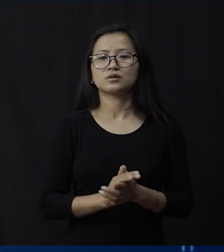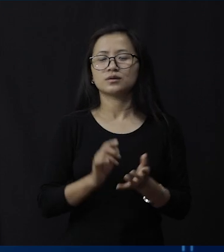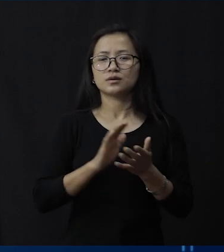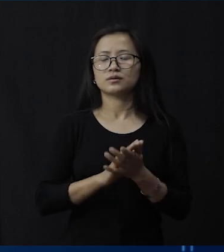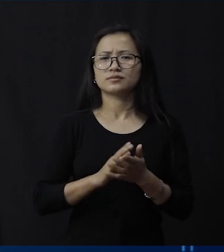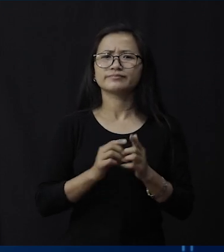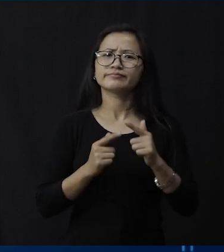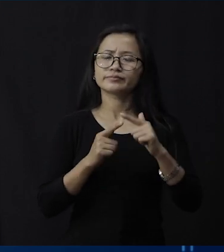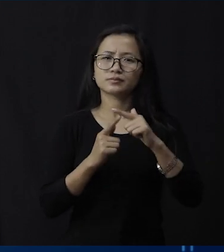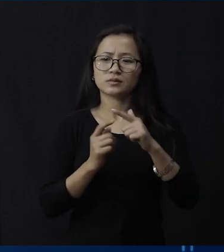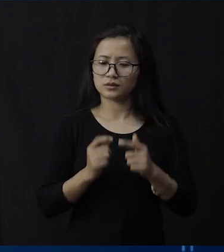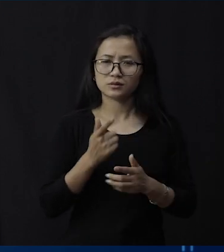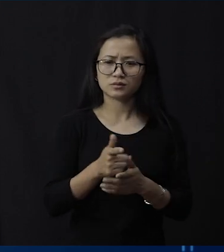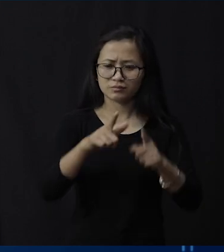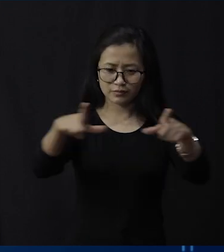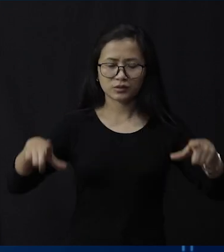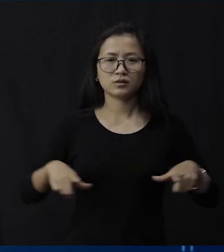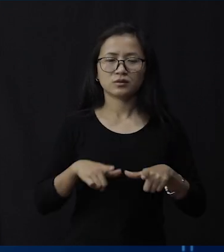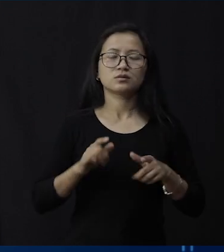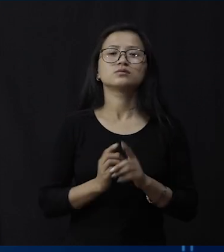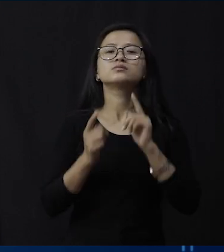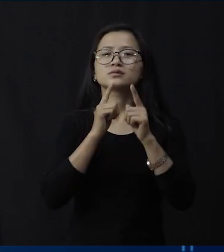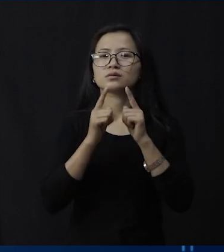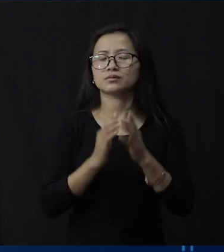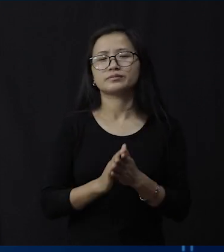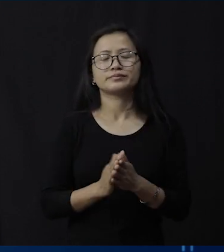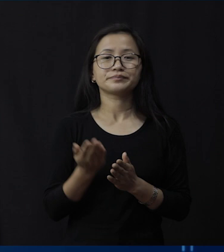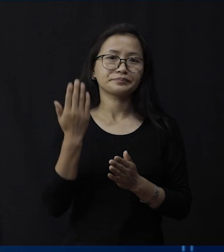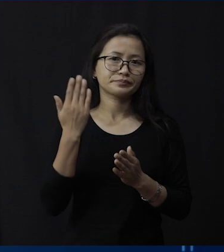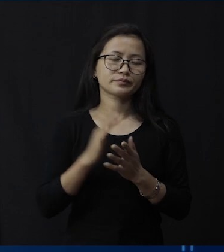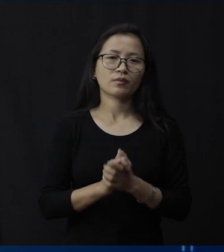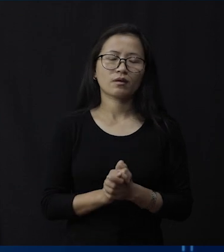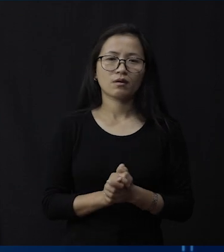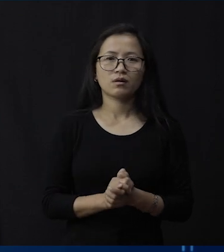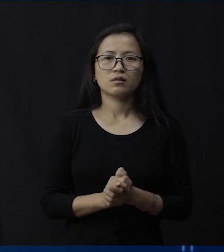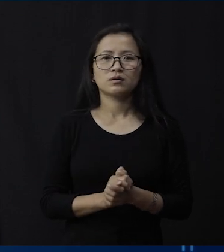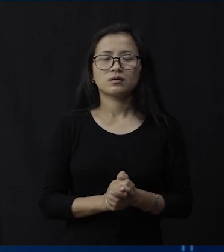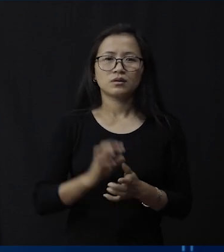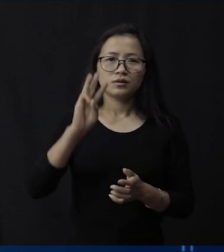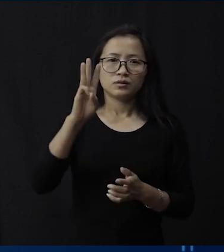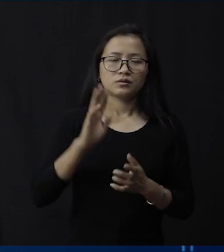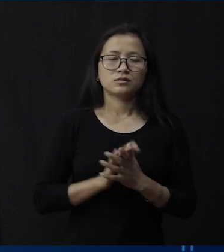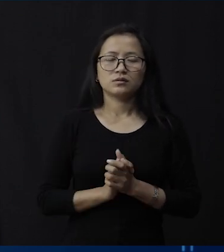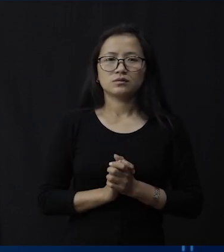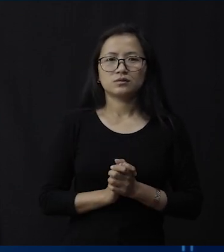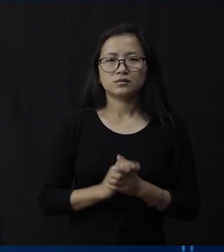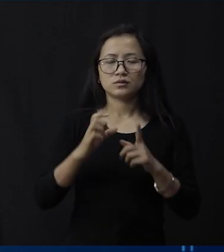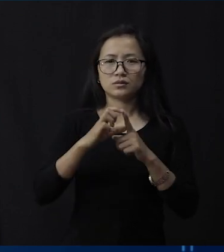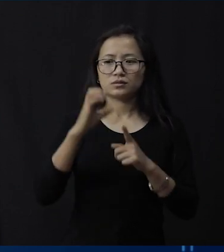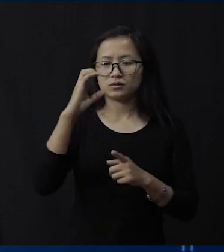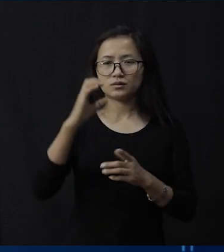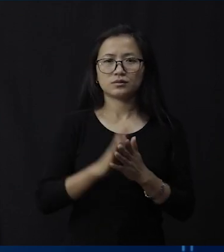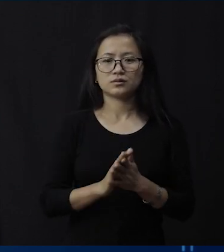about this land. Okay, which I have explained to you. He is responsible for that. Then number 3, the DC